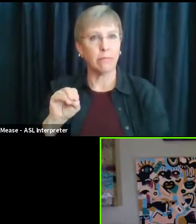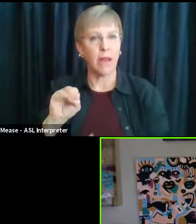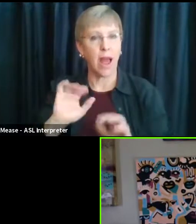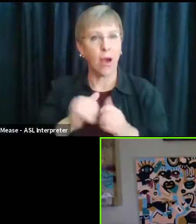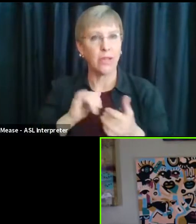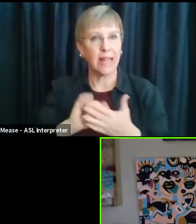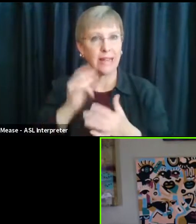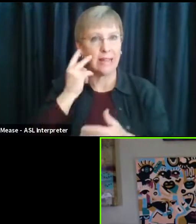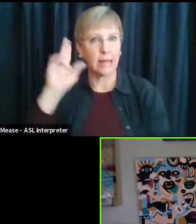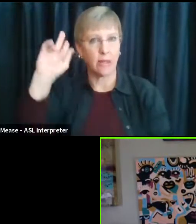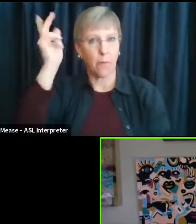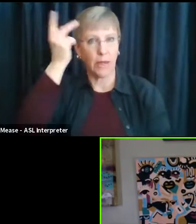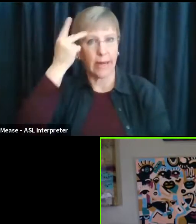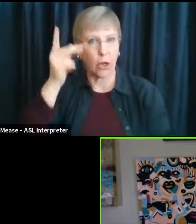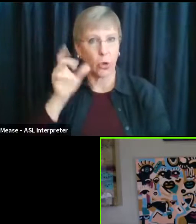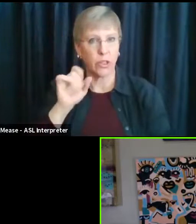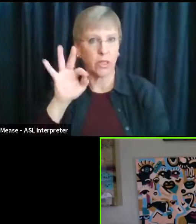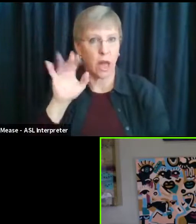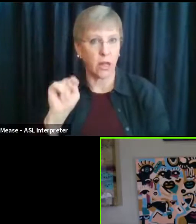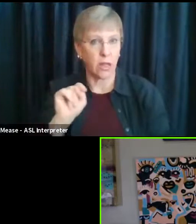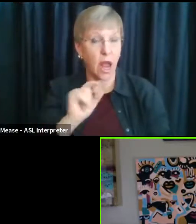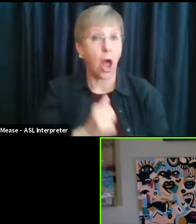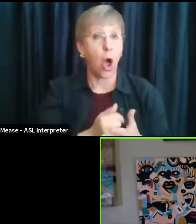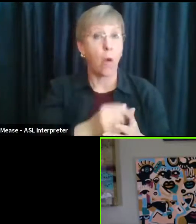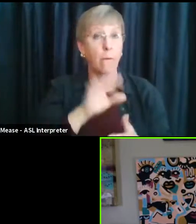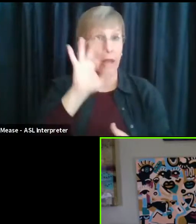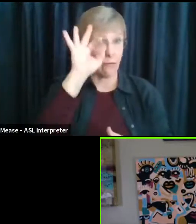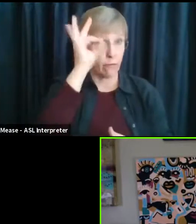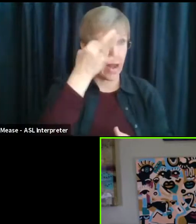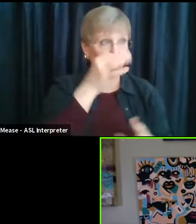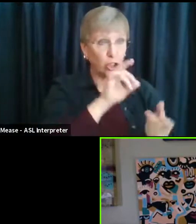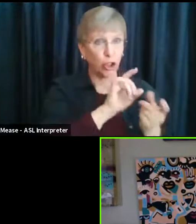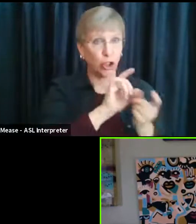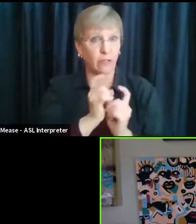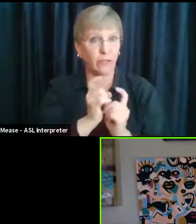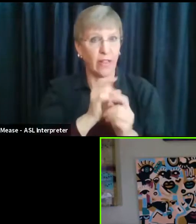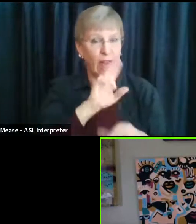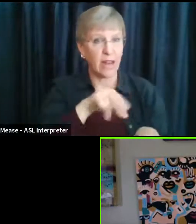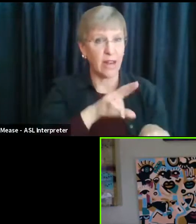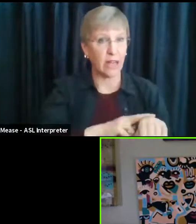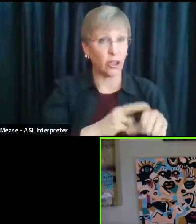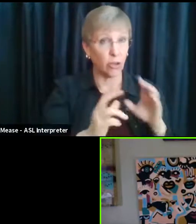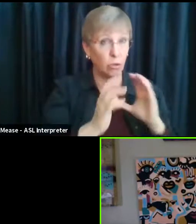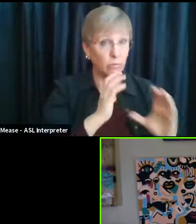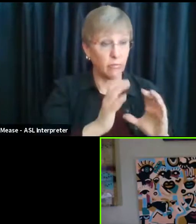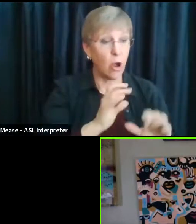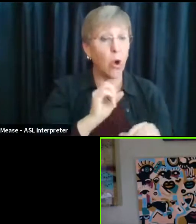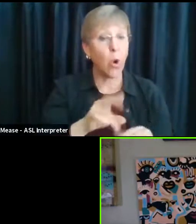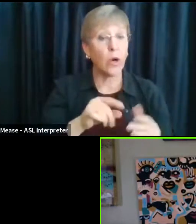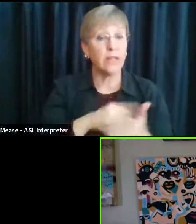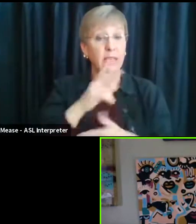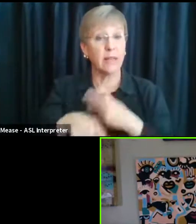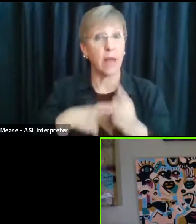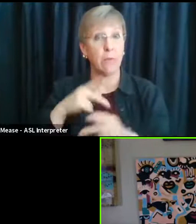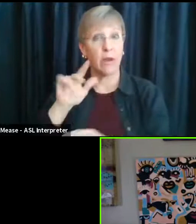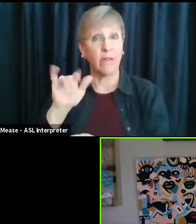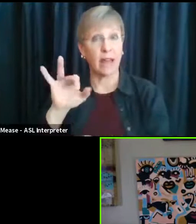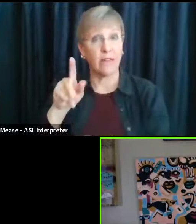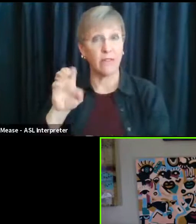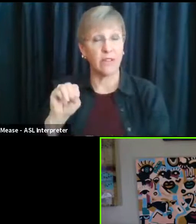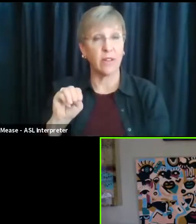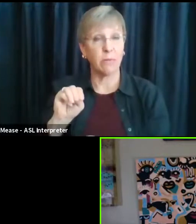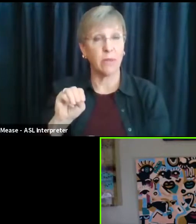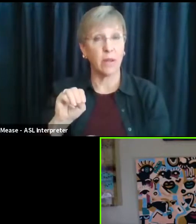as political stunts helping France shift national dialogue? Or is this form of activism contributing to